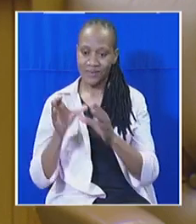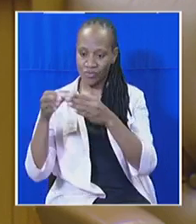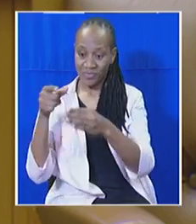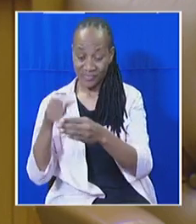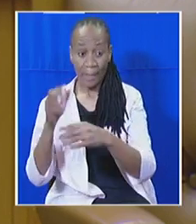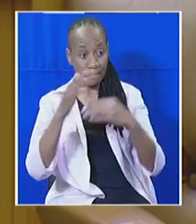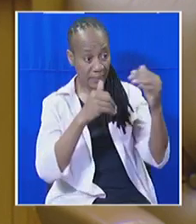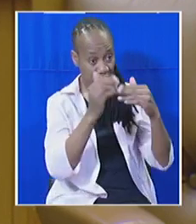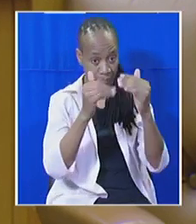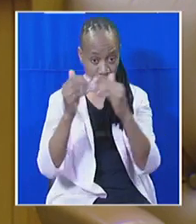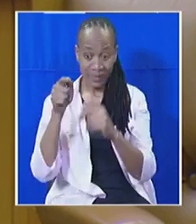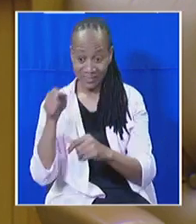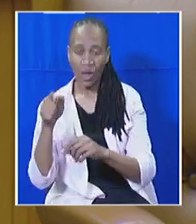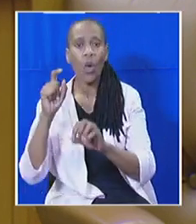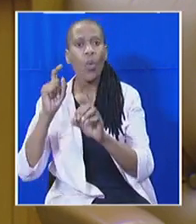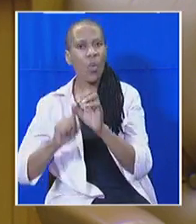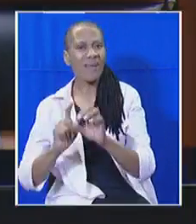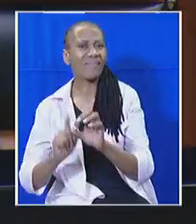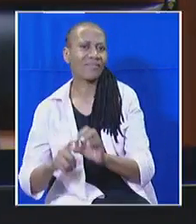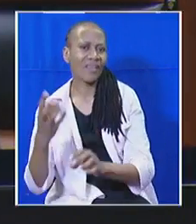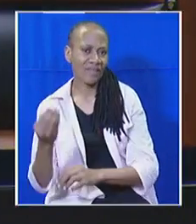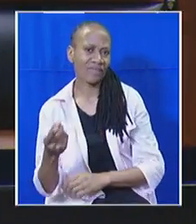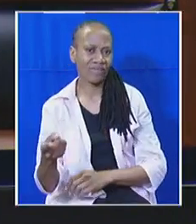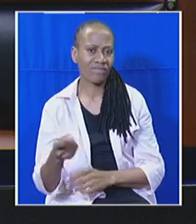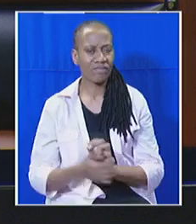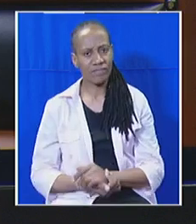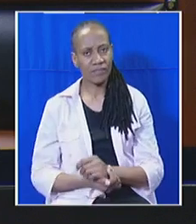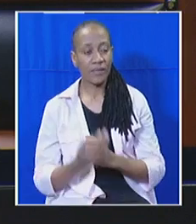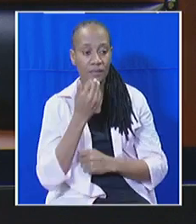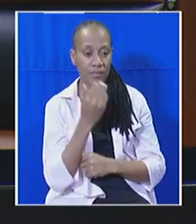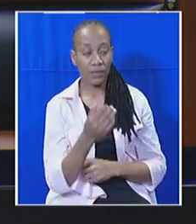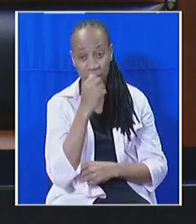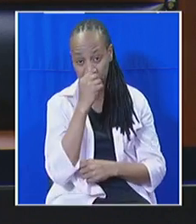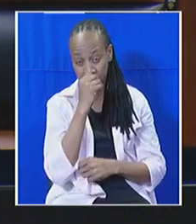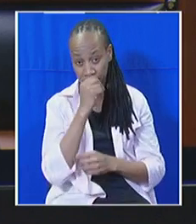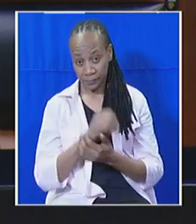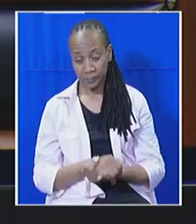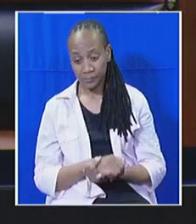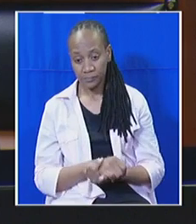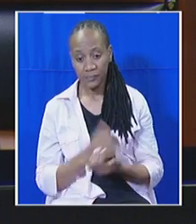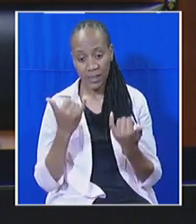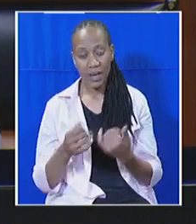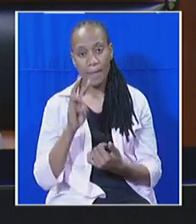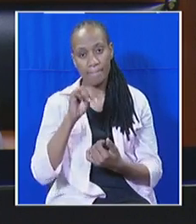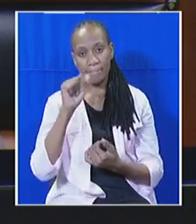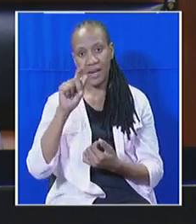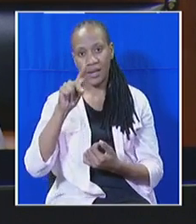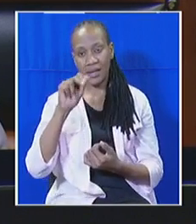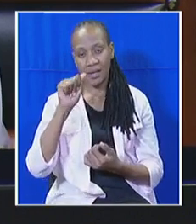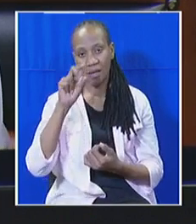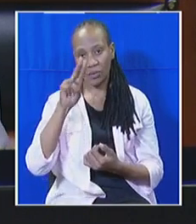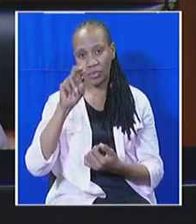that's what government wants. Thanks. Thank you, Deputy Minister. Next is Honorable Makause.